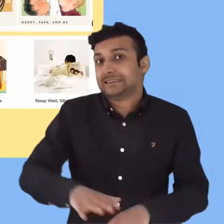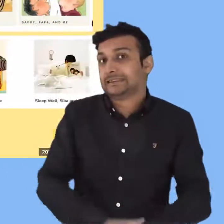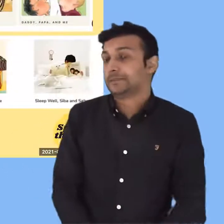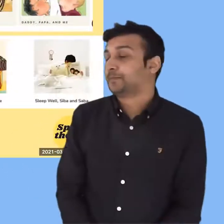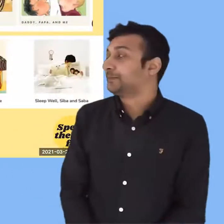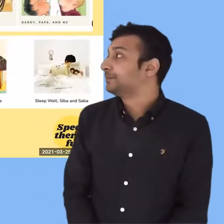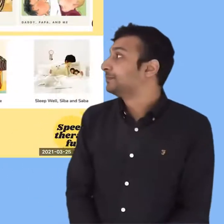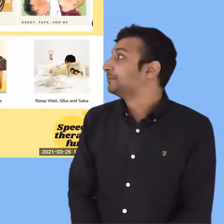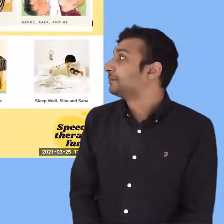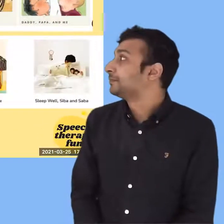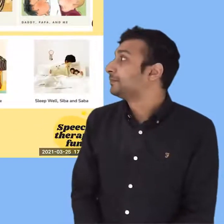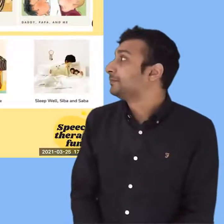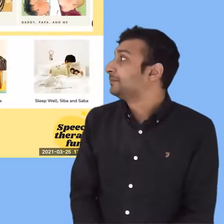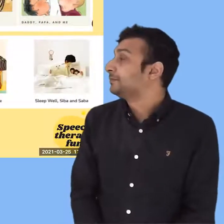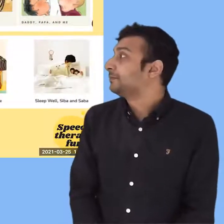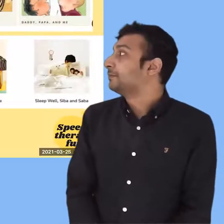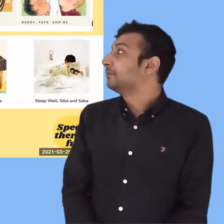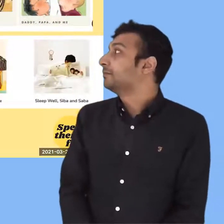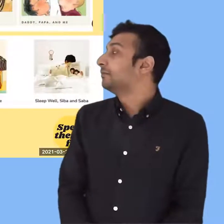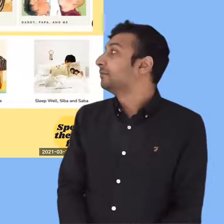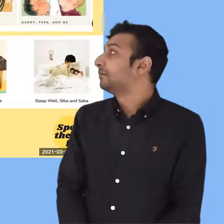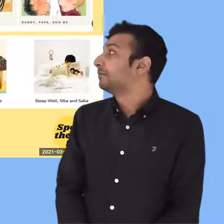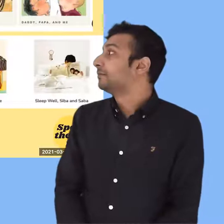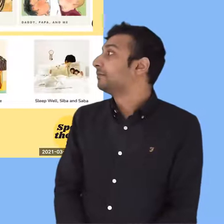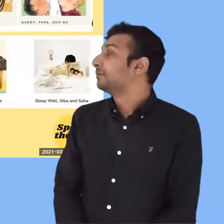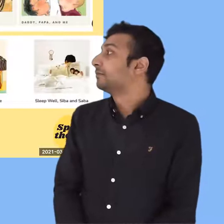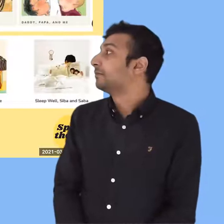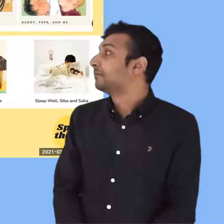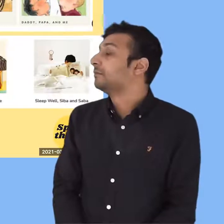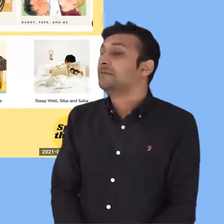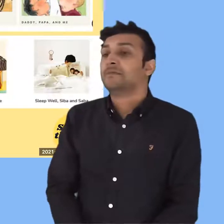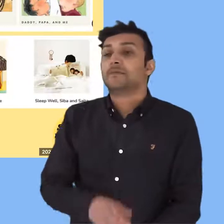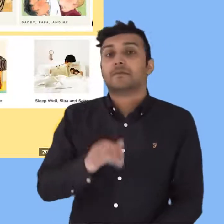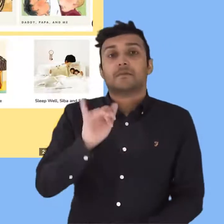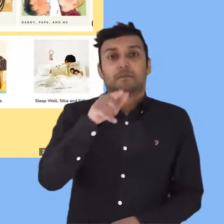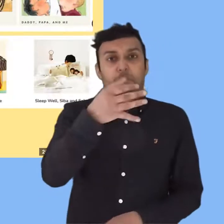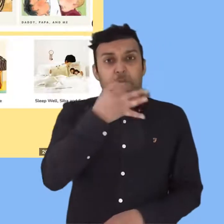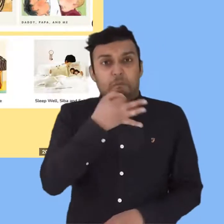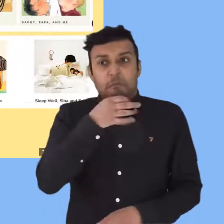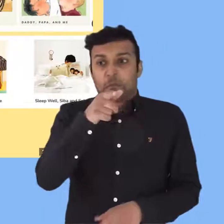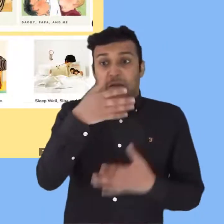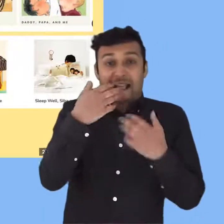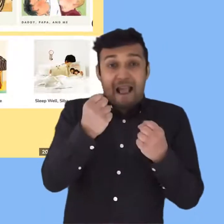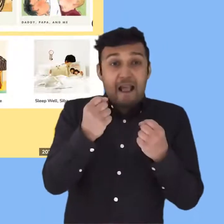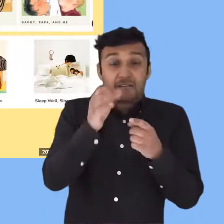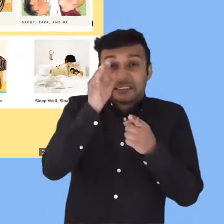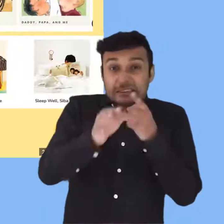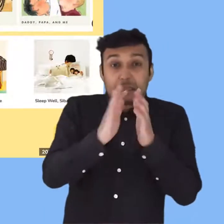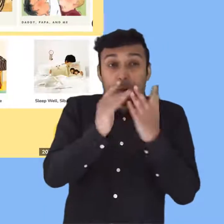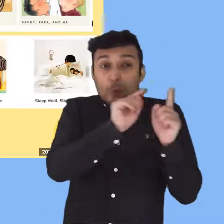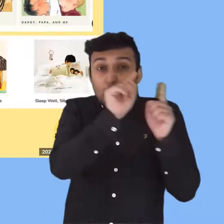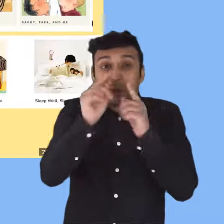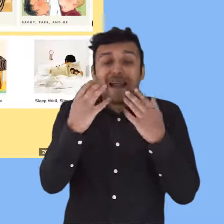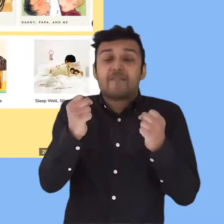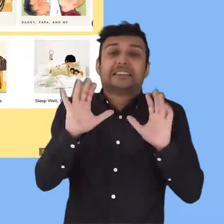So I know some of you might ask about specific books, and I'm a bit reluctant to